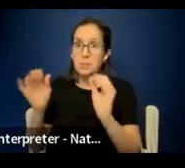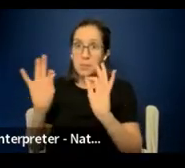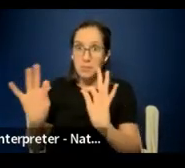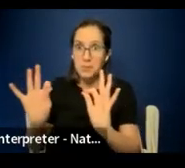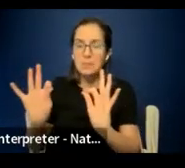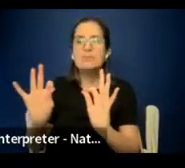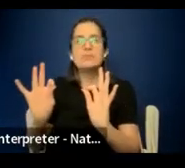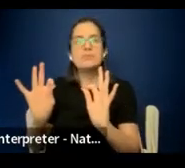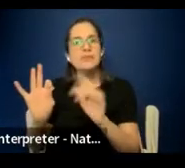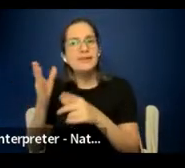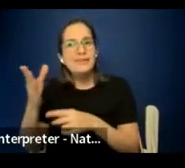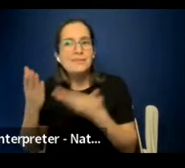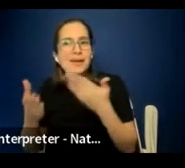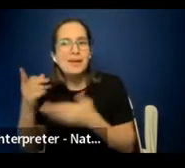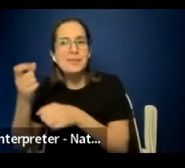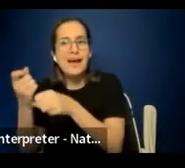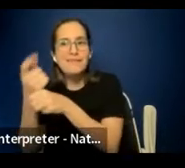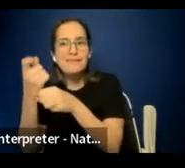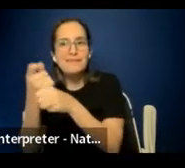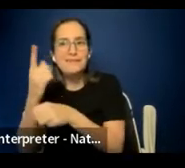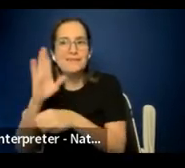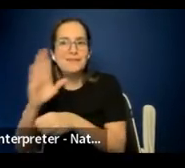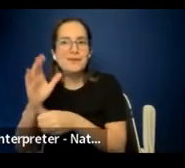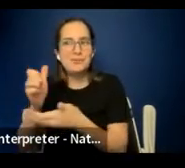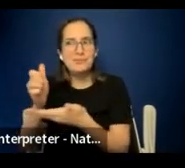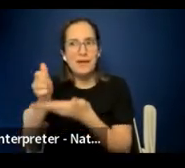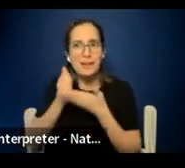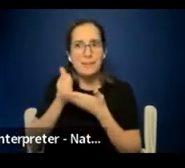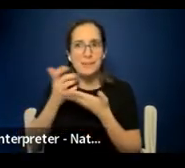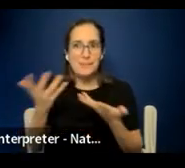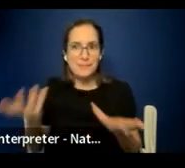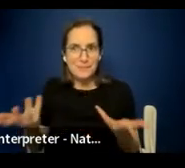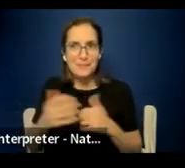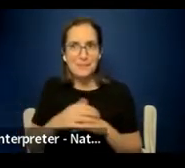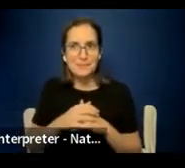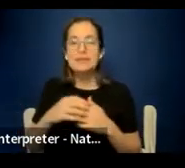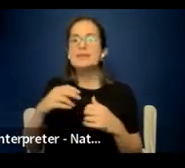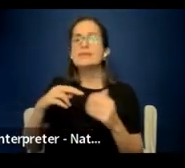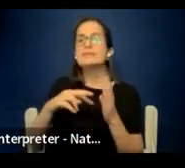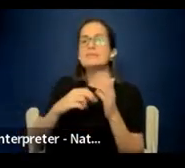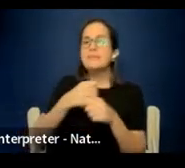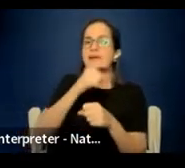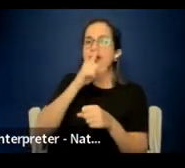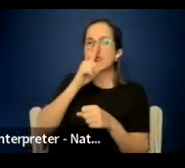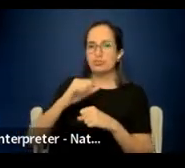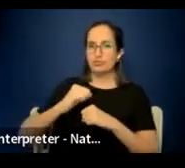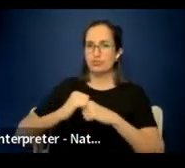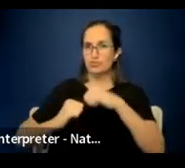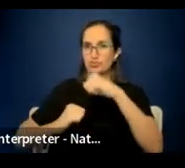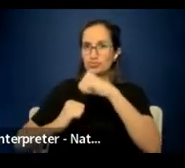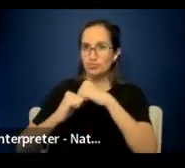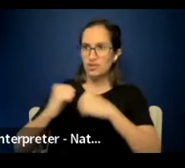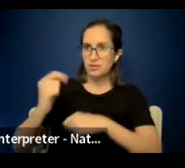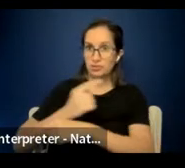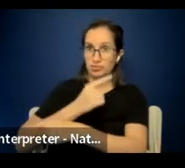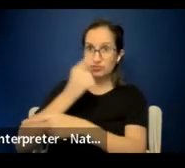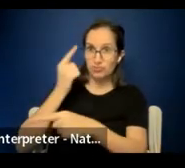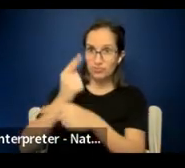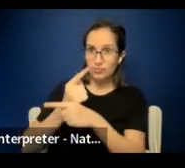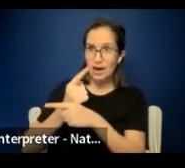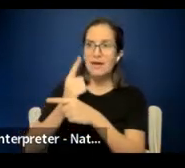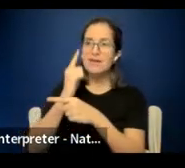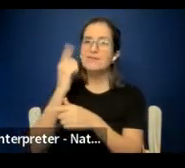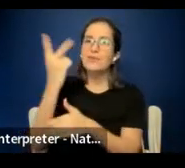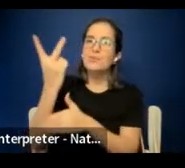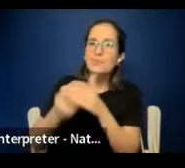compromise, but, you know, thinking about how we structure it so it's a win-win. And you absolutely want to share the impact of that work